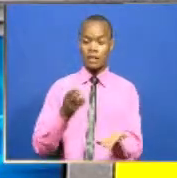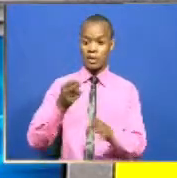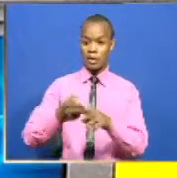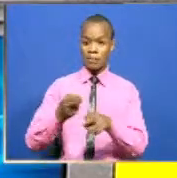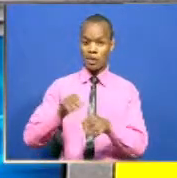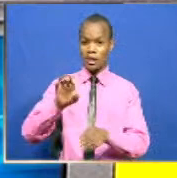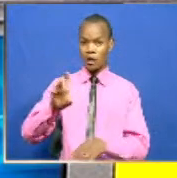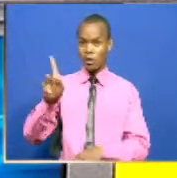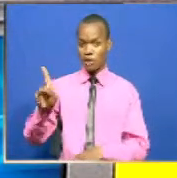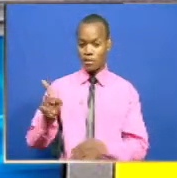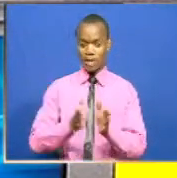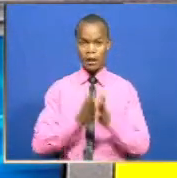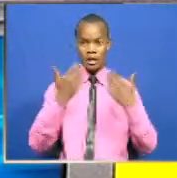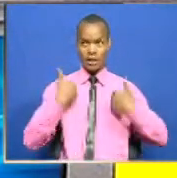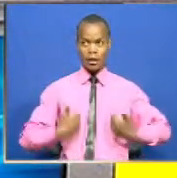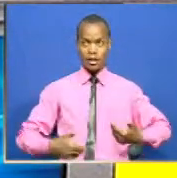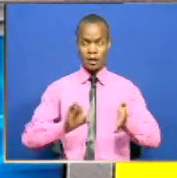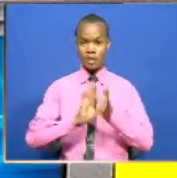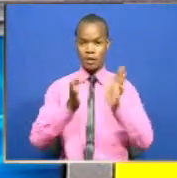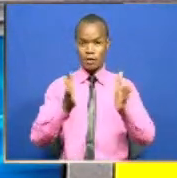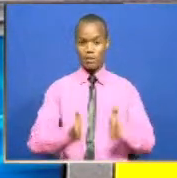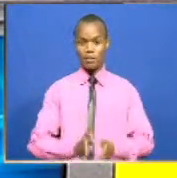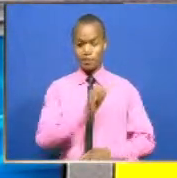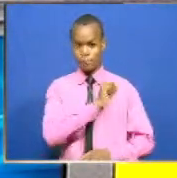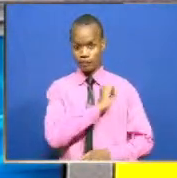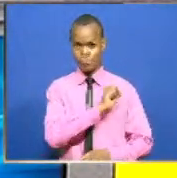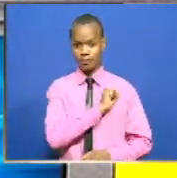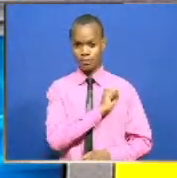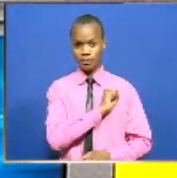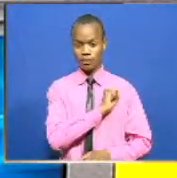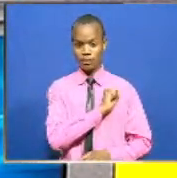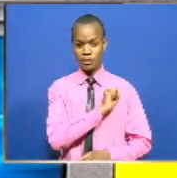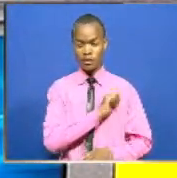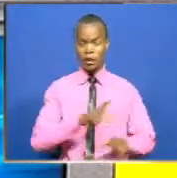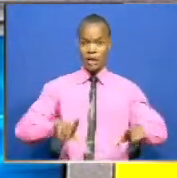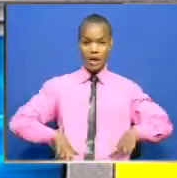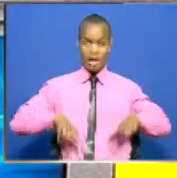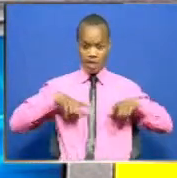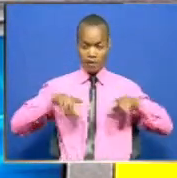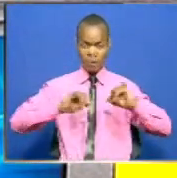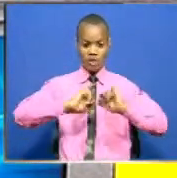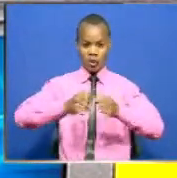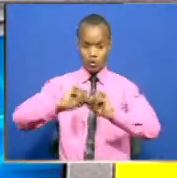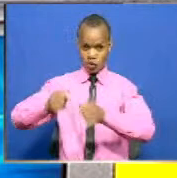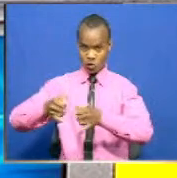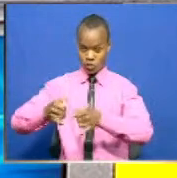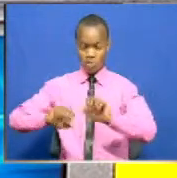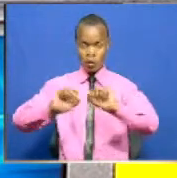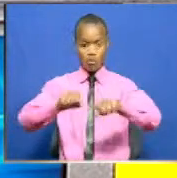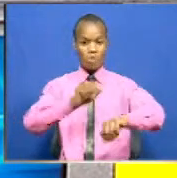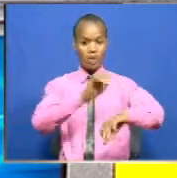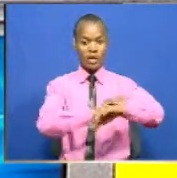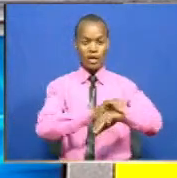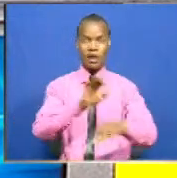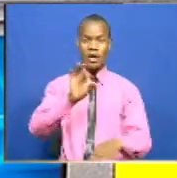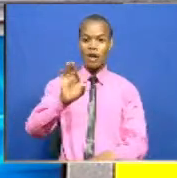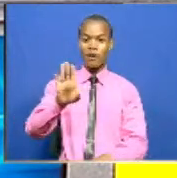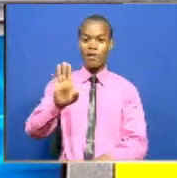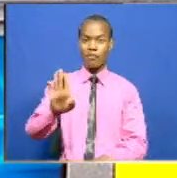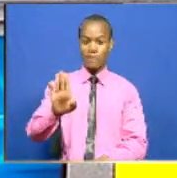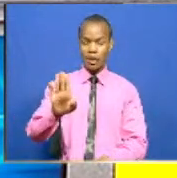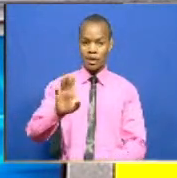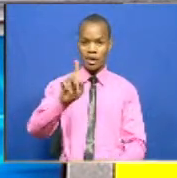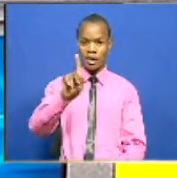Kabasa. Our sign language interpreter is Simon Karotha. This live broadcast is available on Facebook at